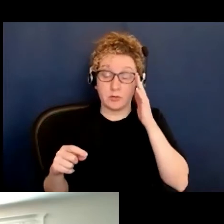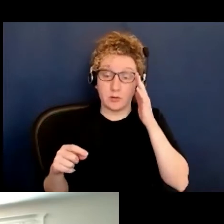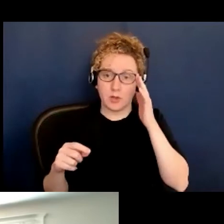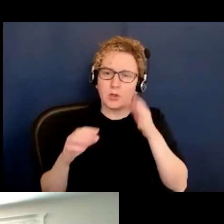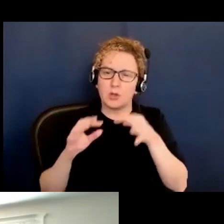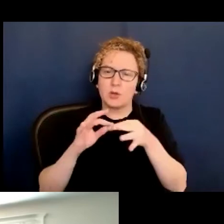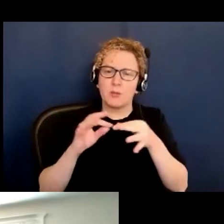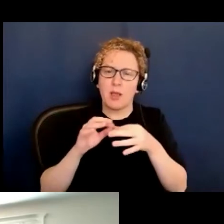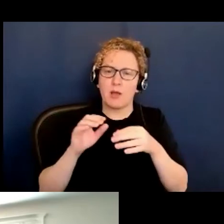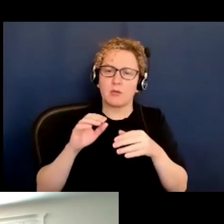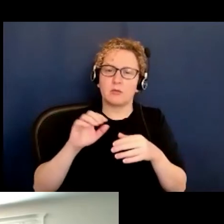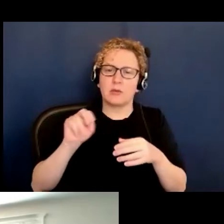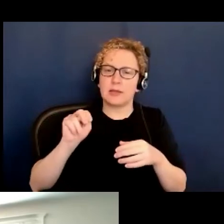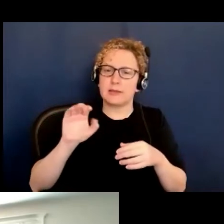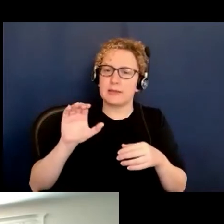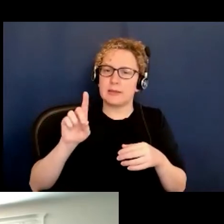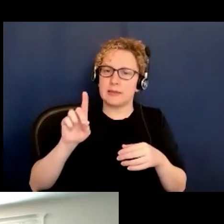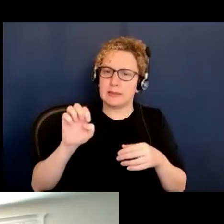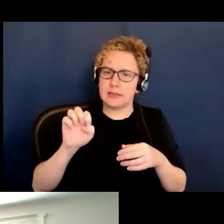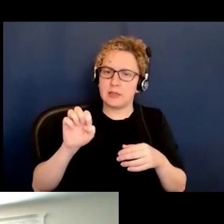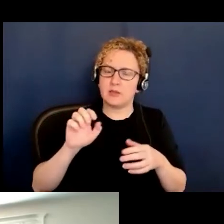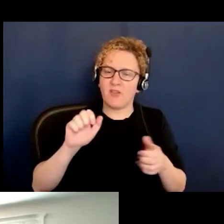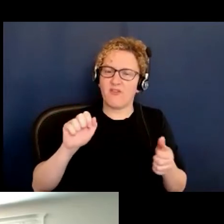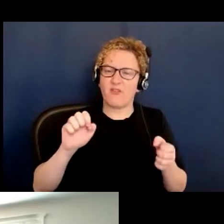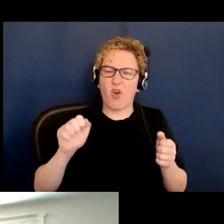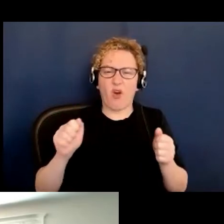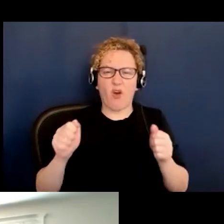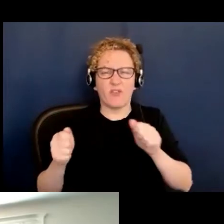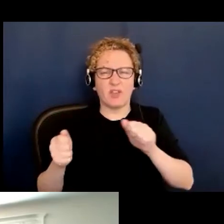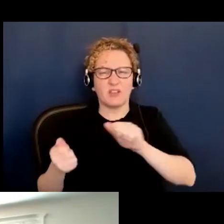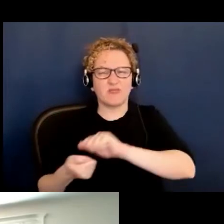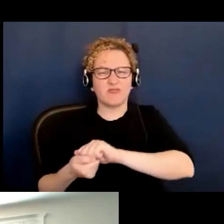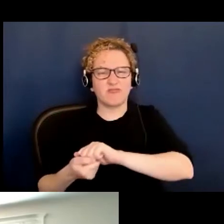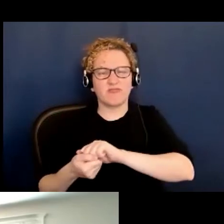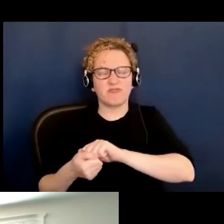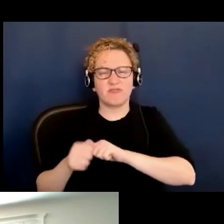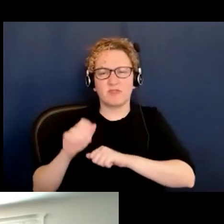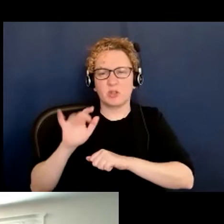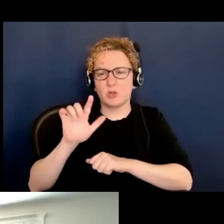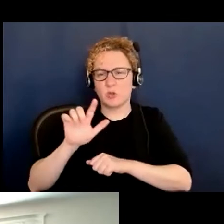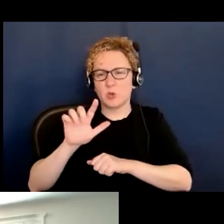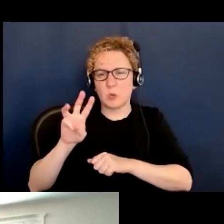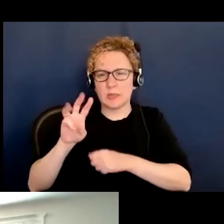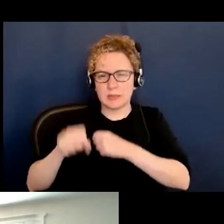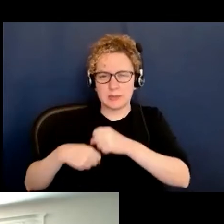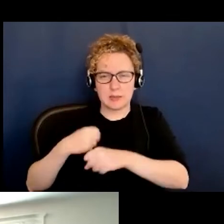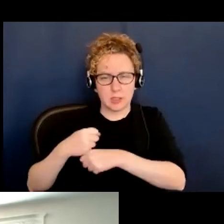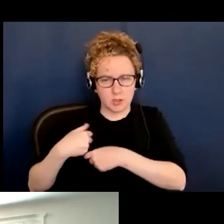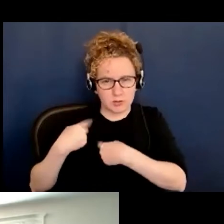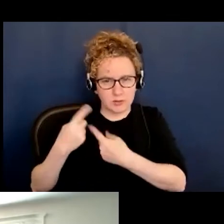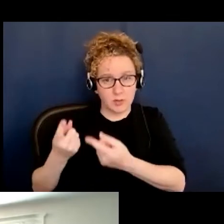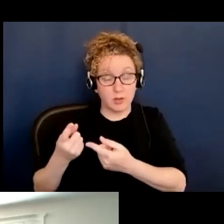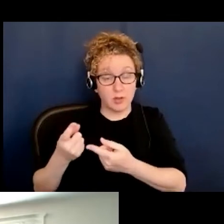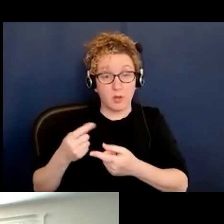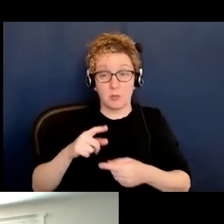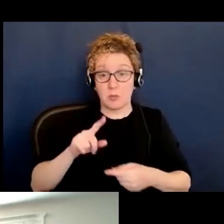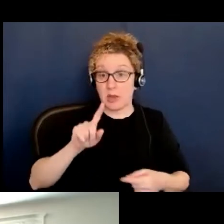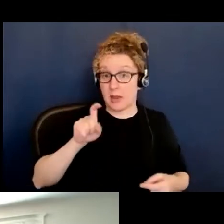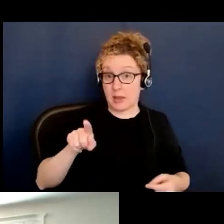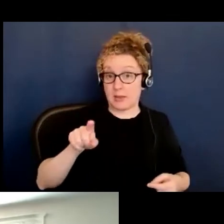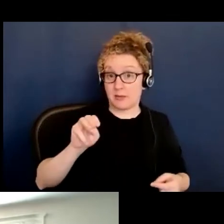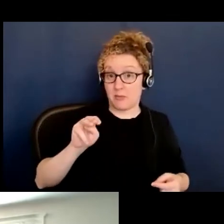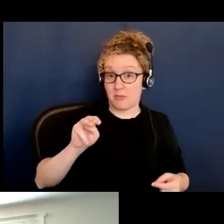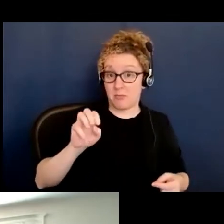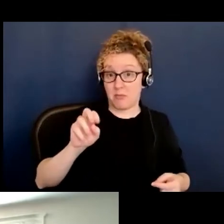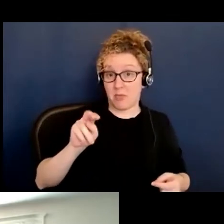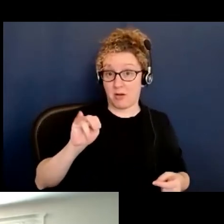Clearinghouse as an evolving kind of thing over 26 years. So I think maybe I'll ask this question to Monica.